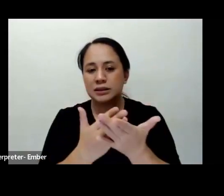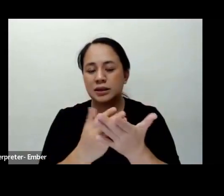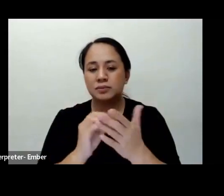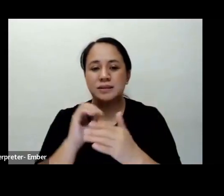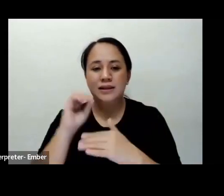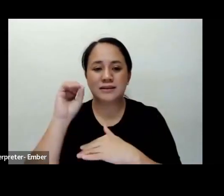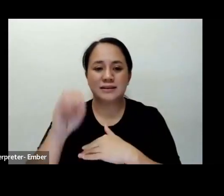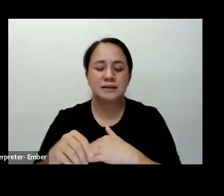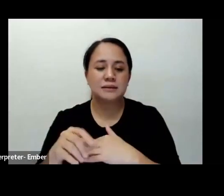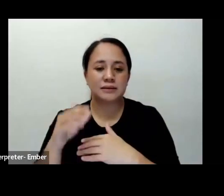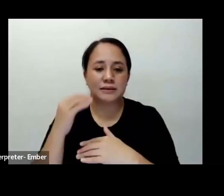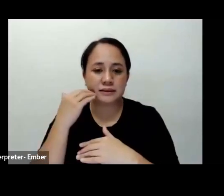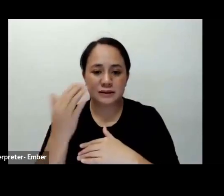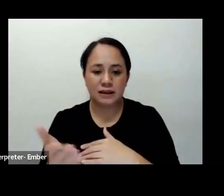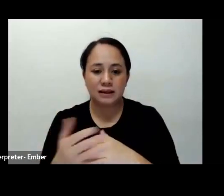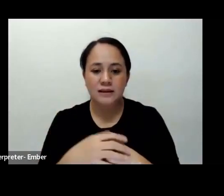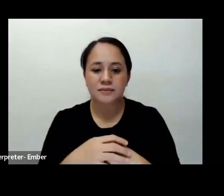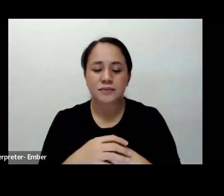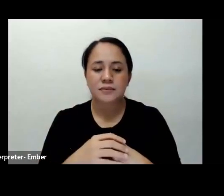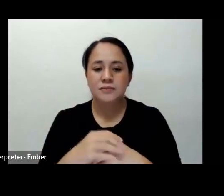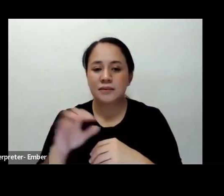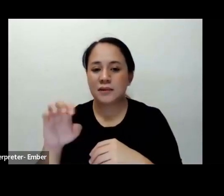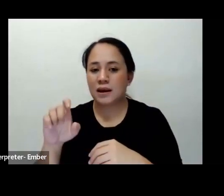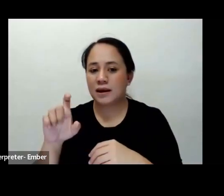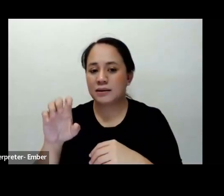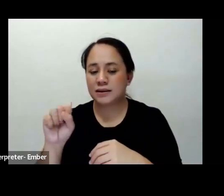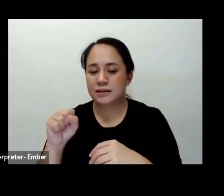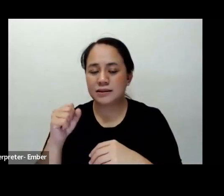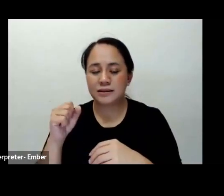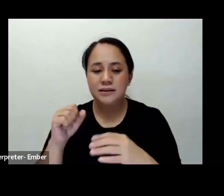deaths. Excess deaths caused by